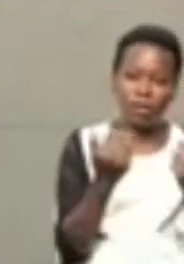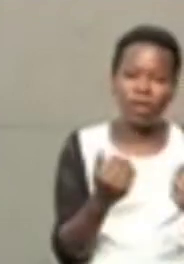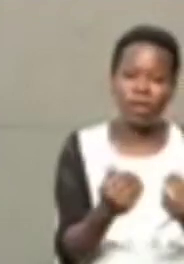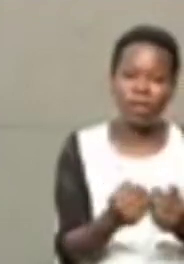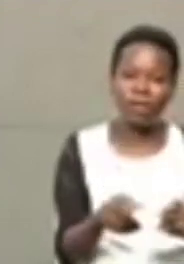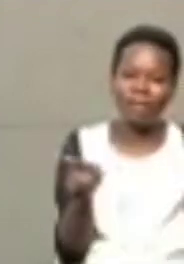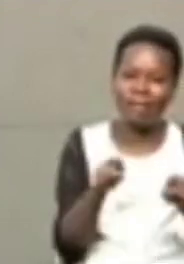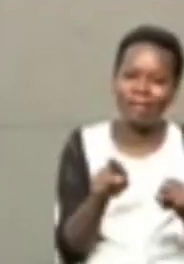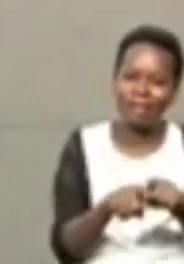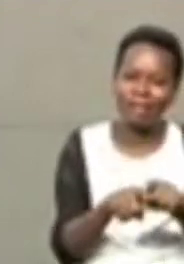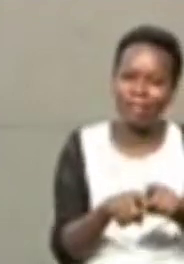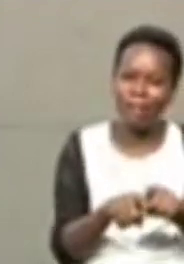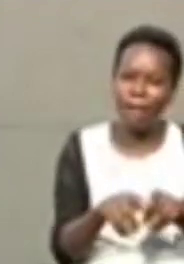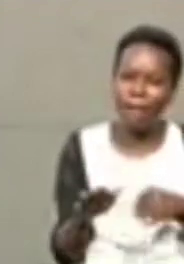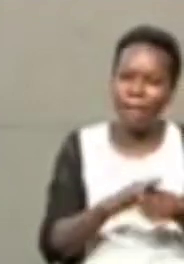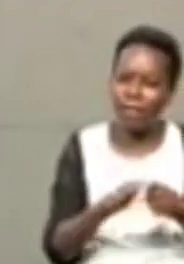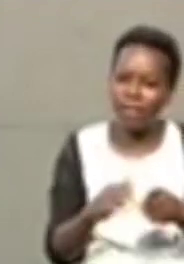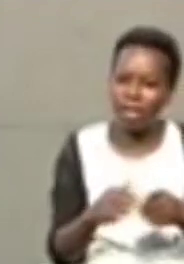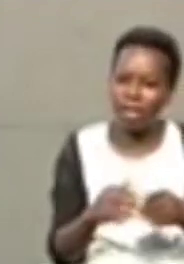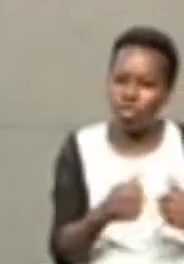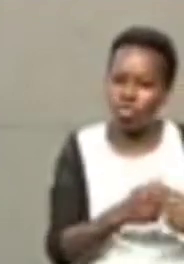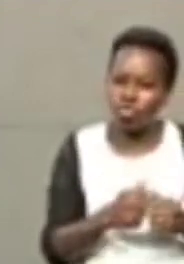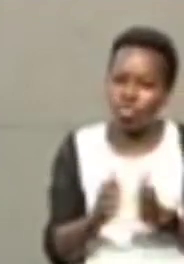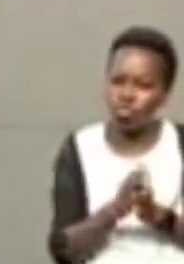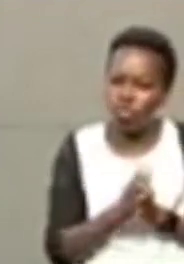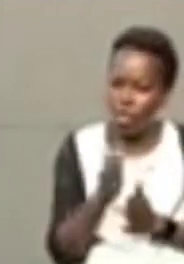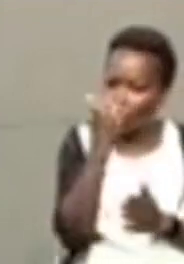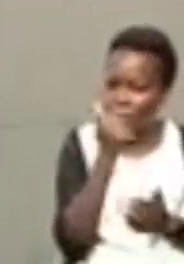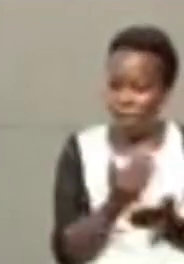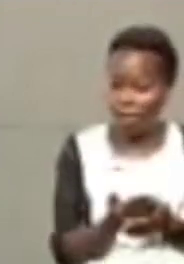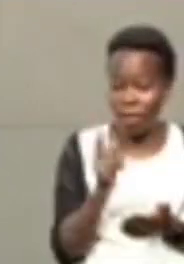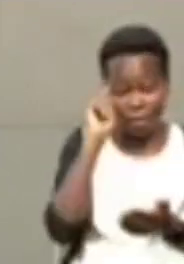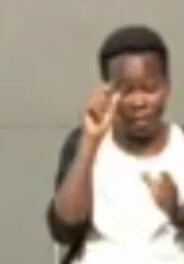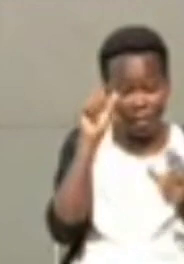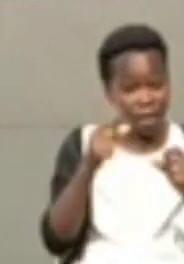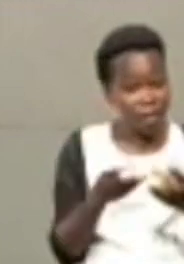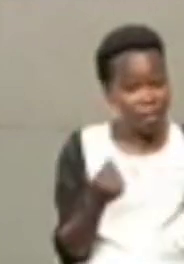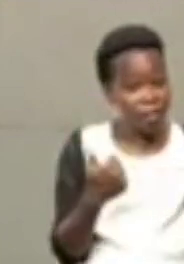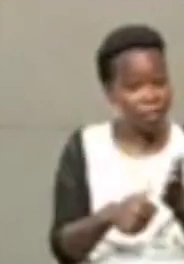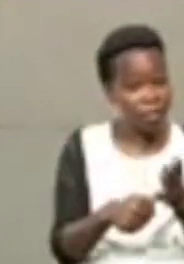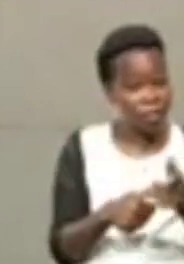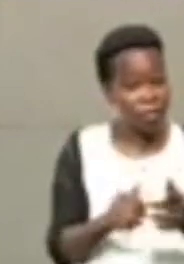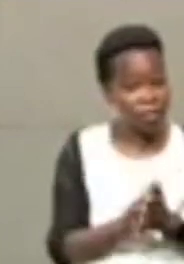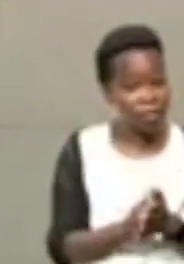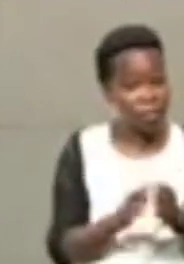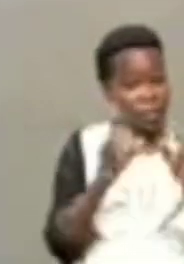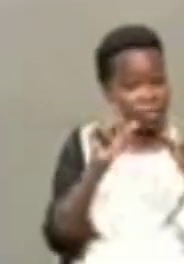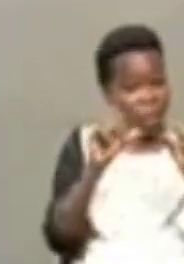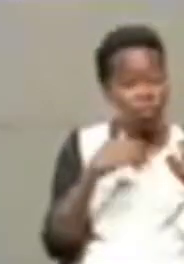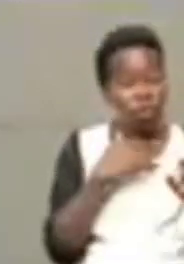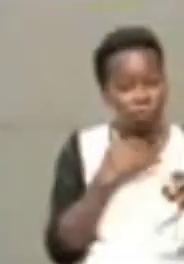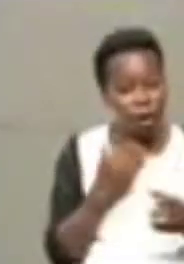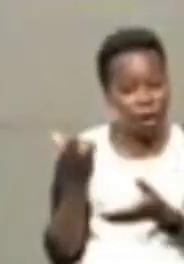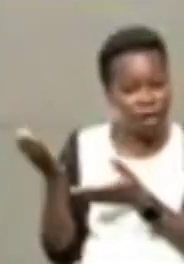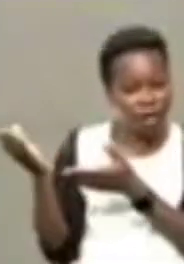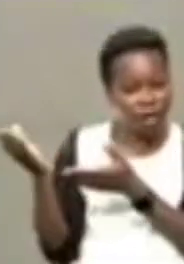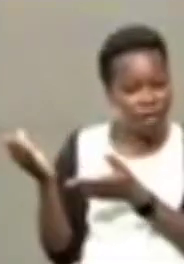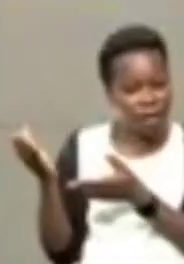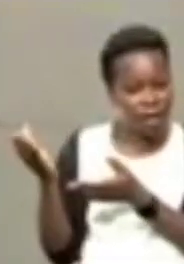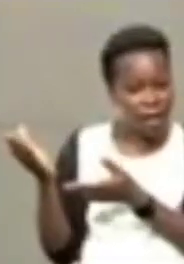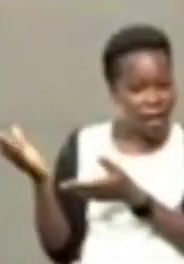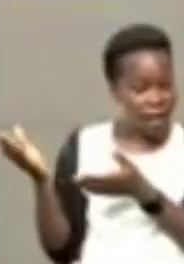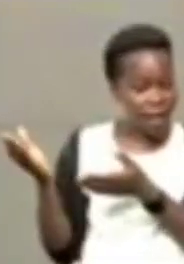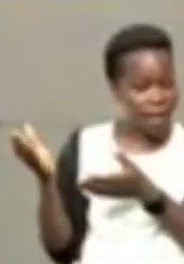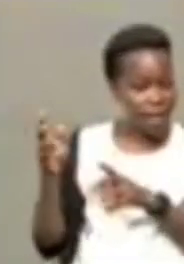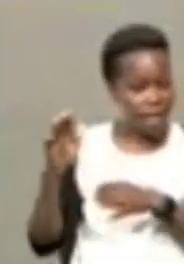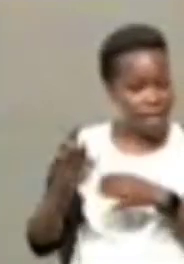playing in the same league with us? It's a problem which government needs to address. We need the investors. We